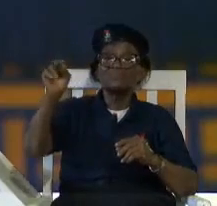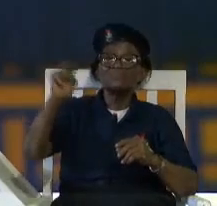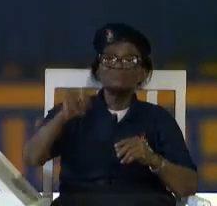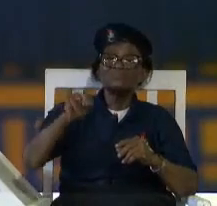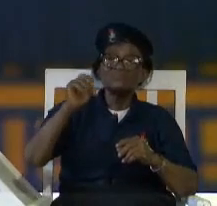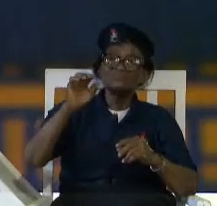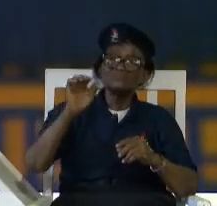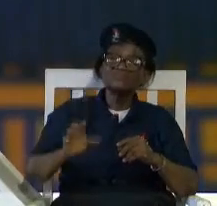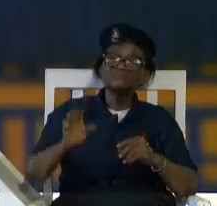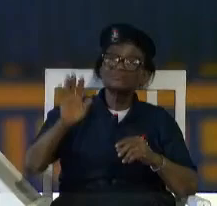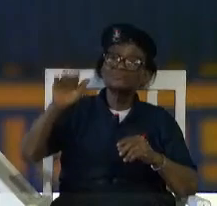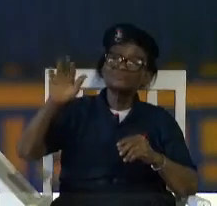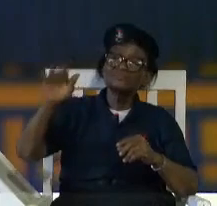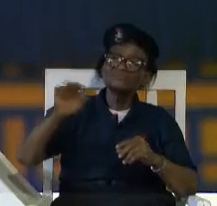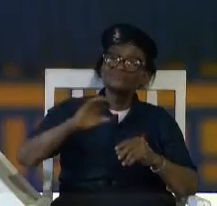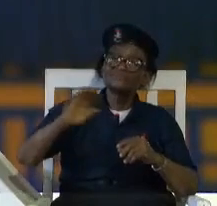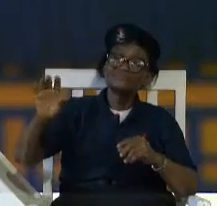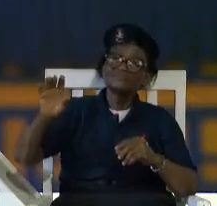John 15:13.